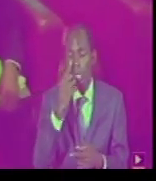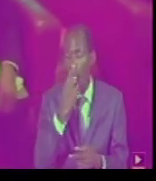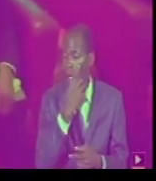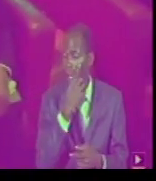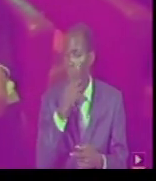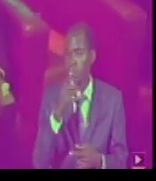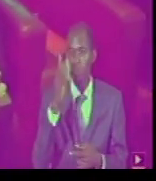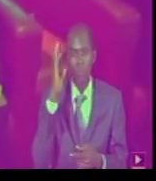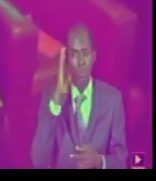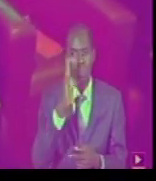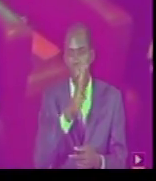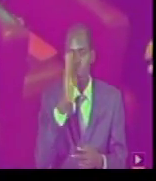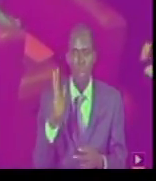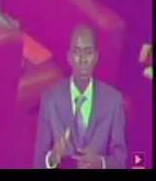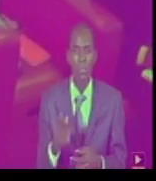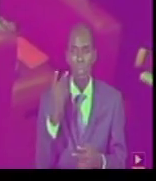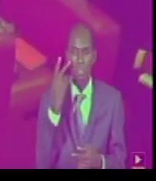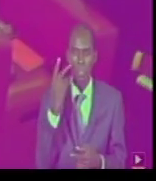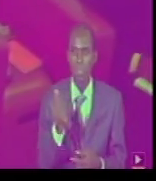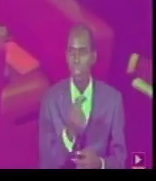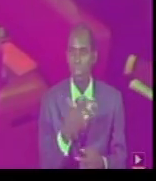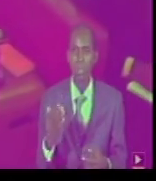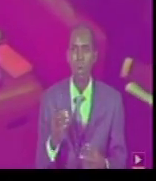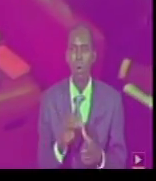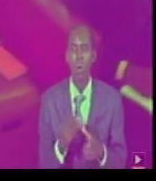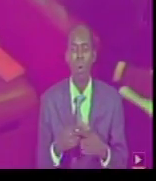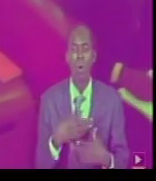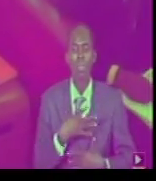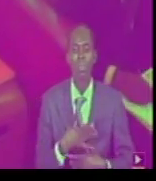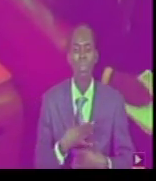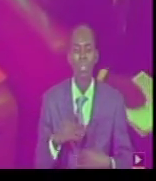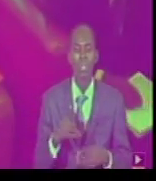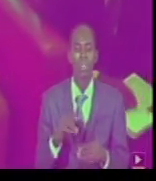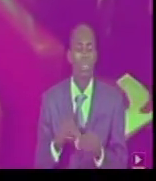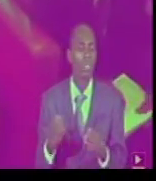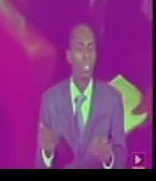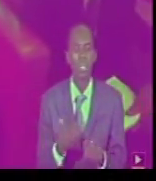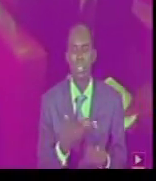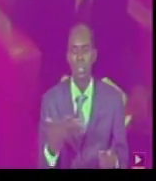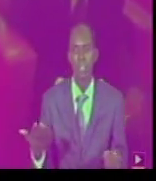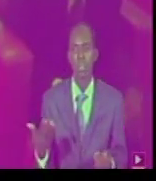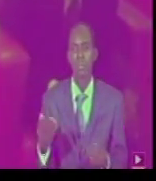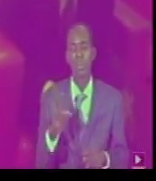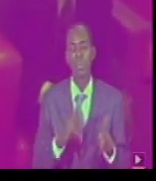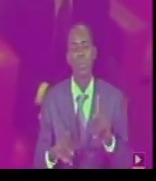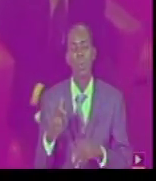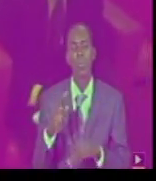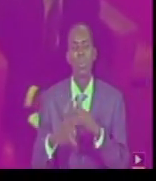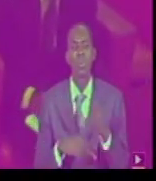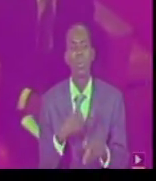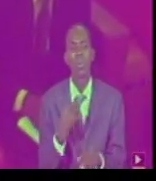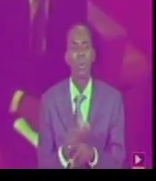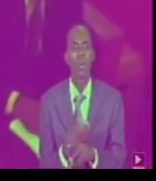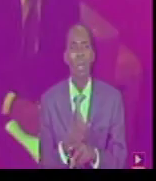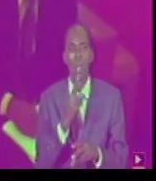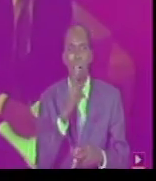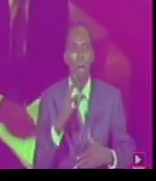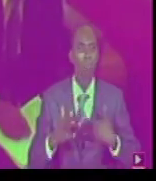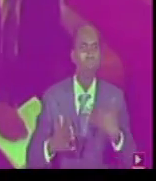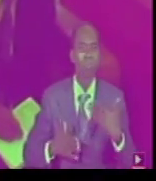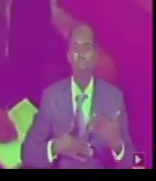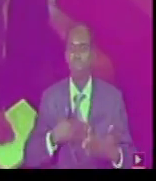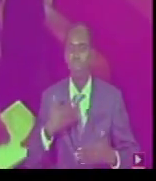be interested in anything. The people of the world, they are, you know, excited about that